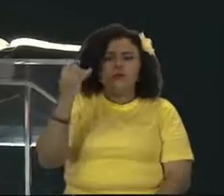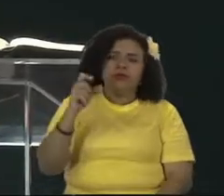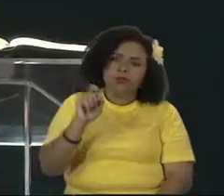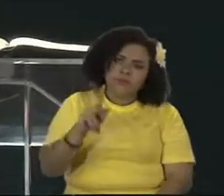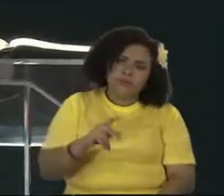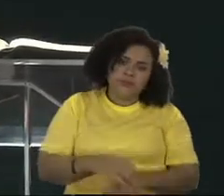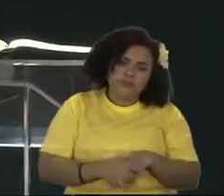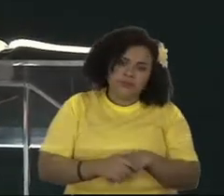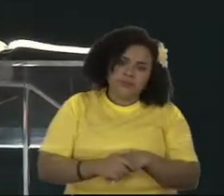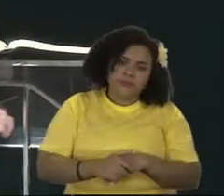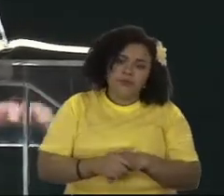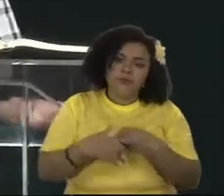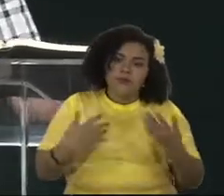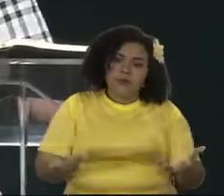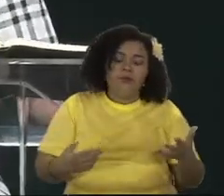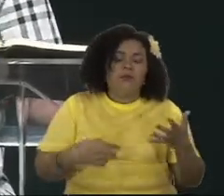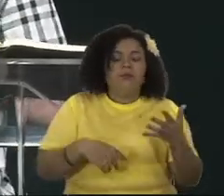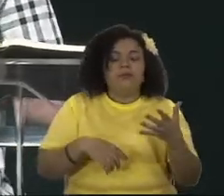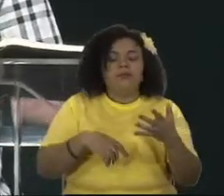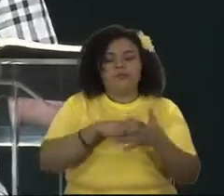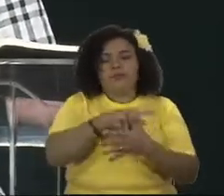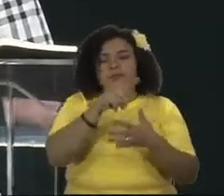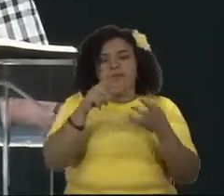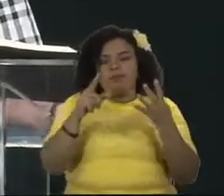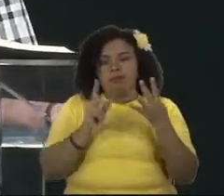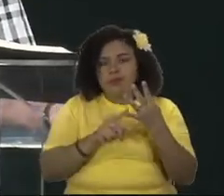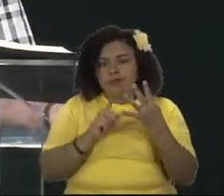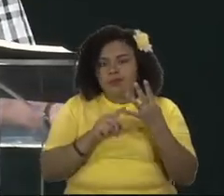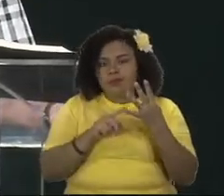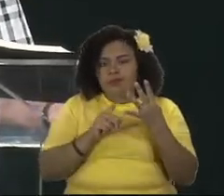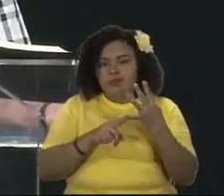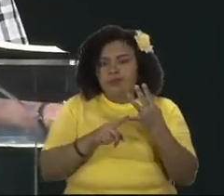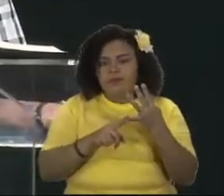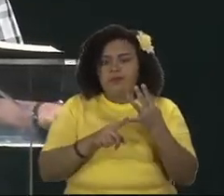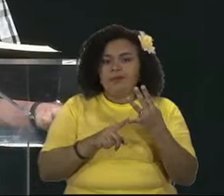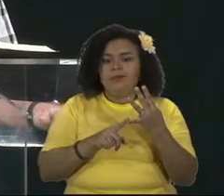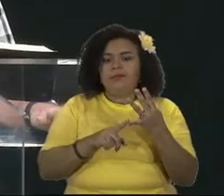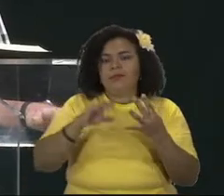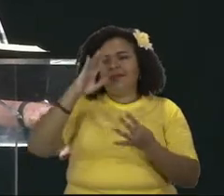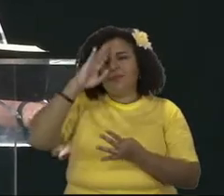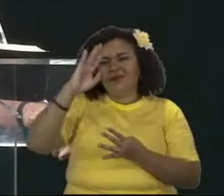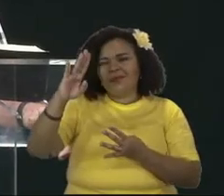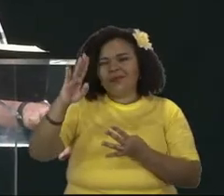fourth element of our DNA, much love.